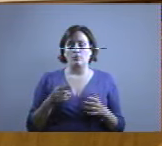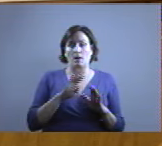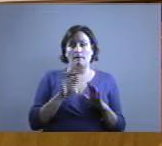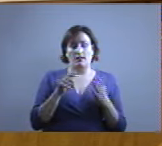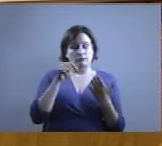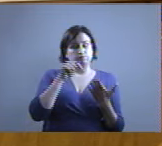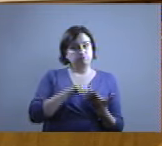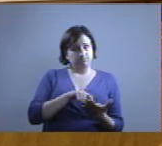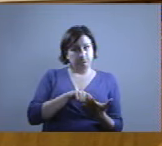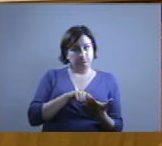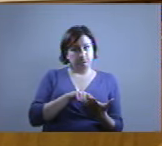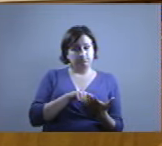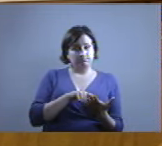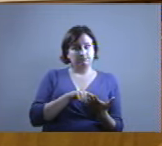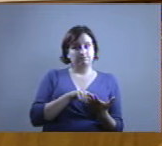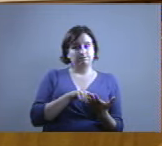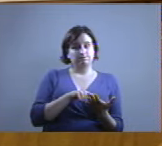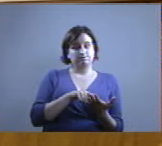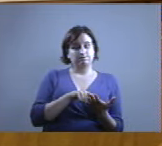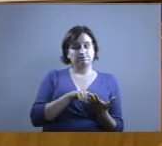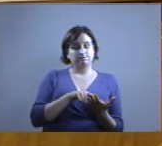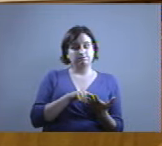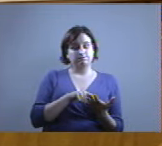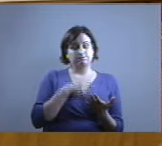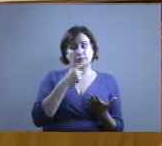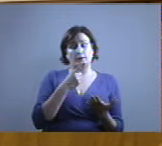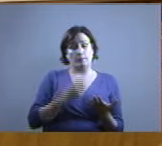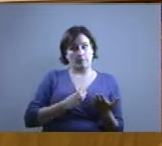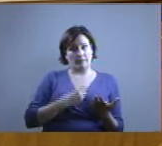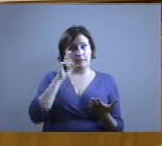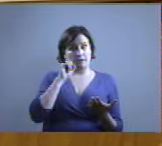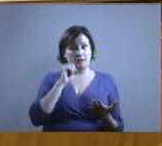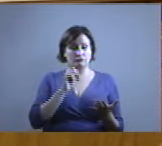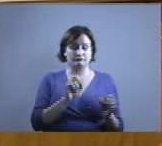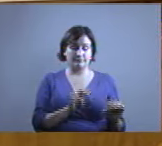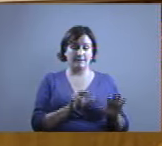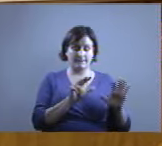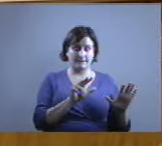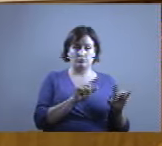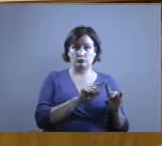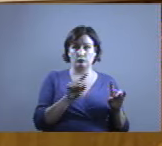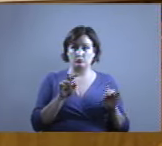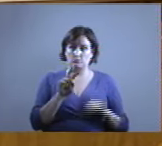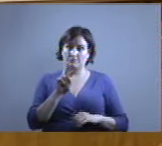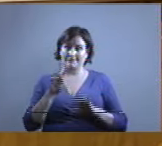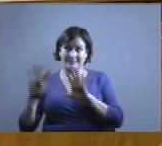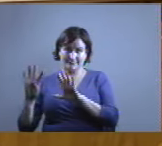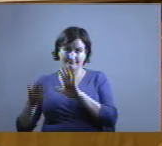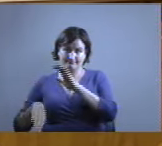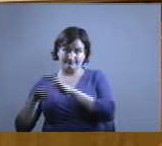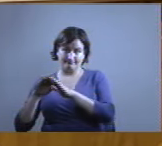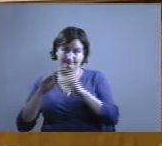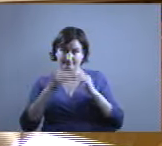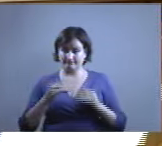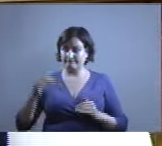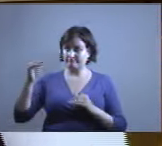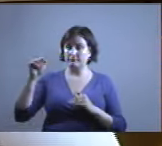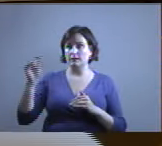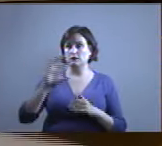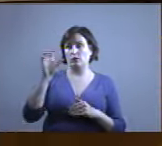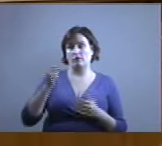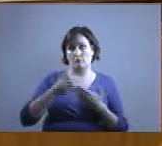as I said earlier on, for the employment of youth between 18 and 29 in all parts of South